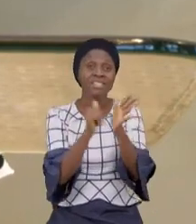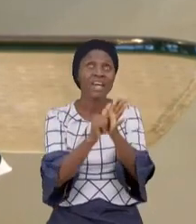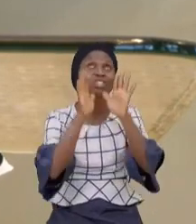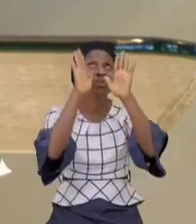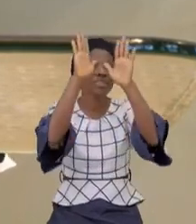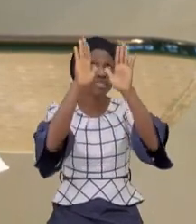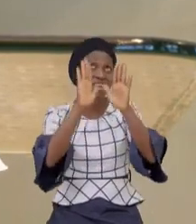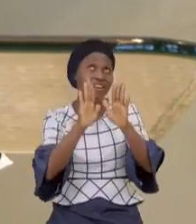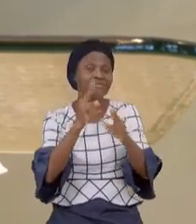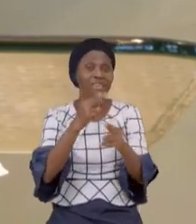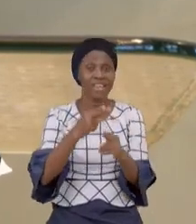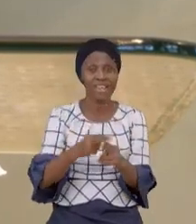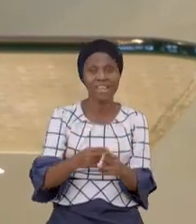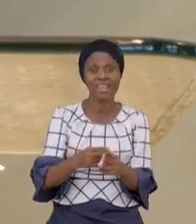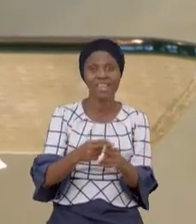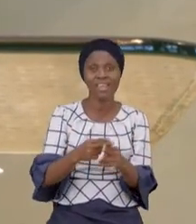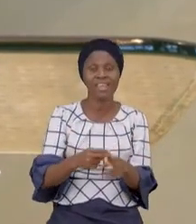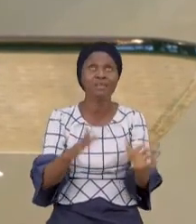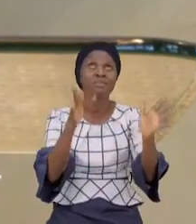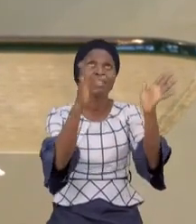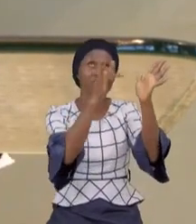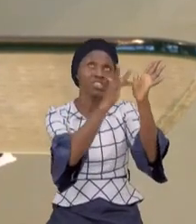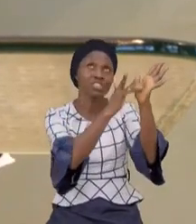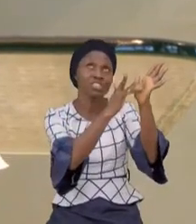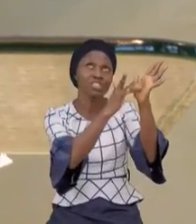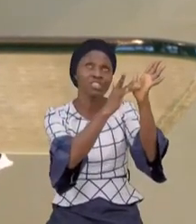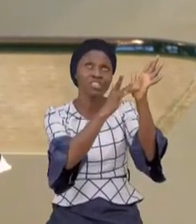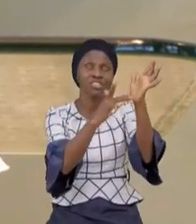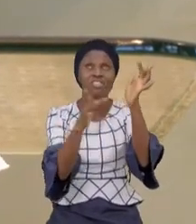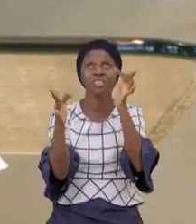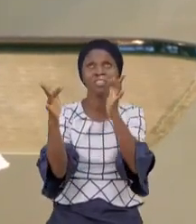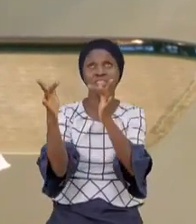Jesus. That wonderful name,